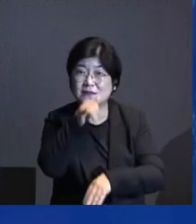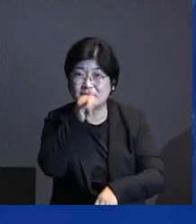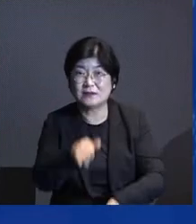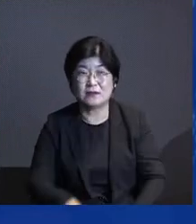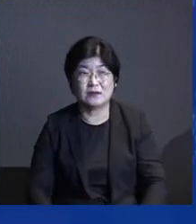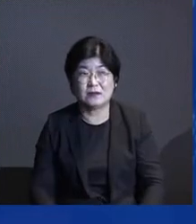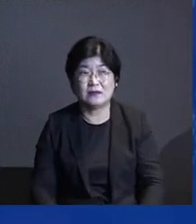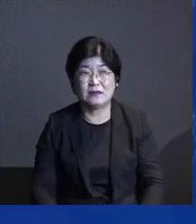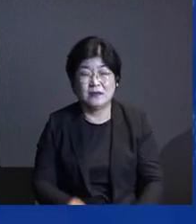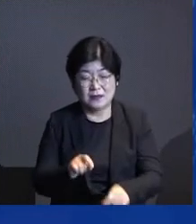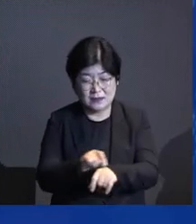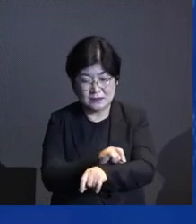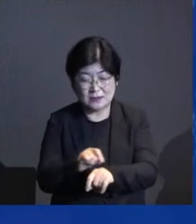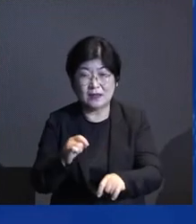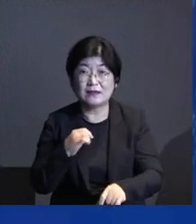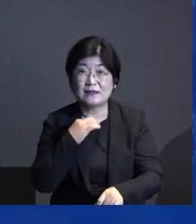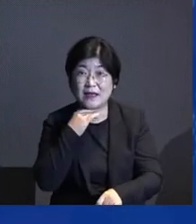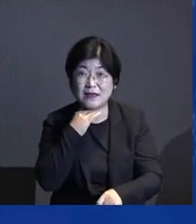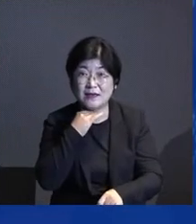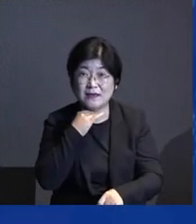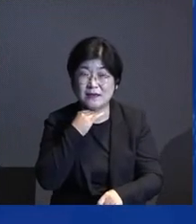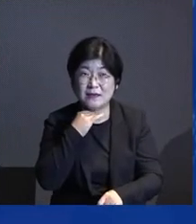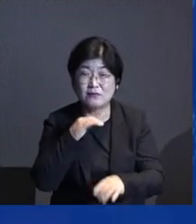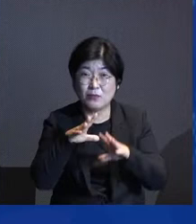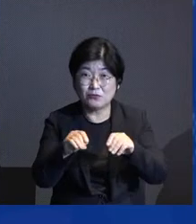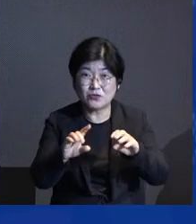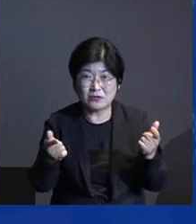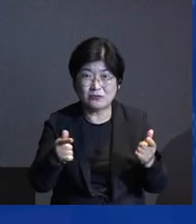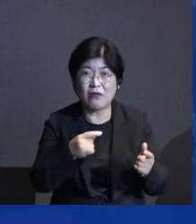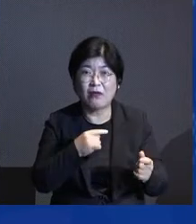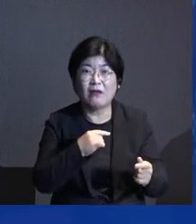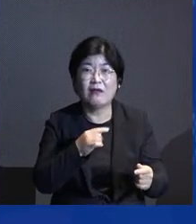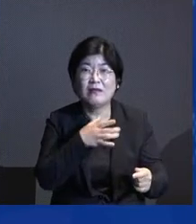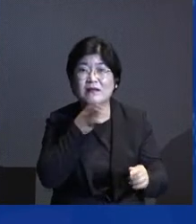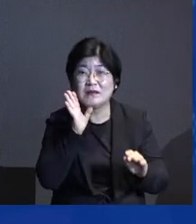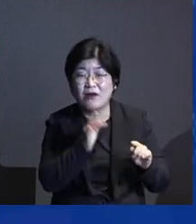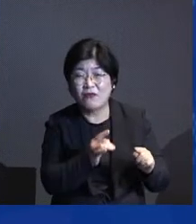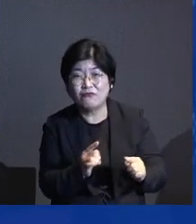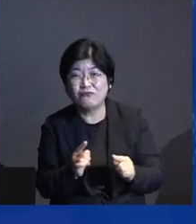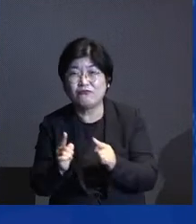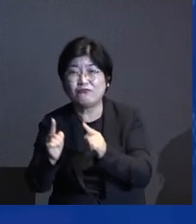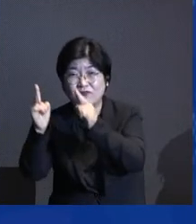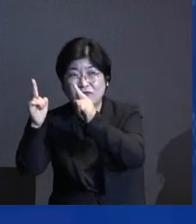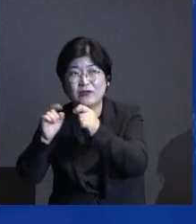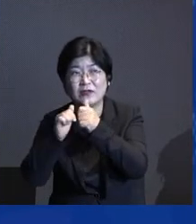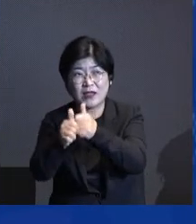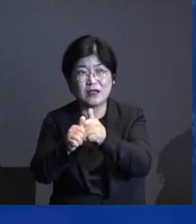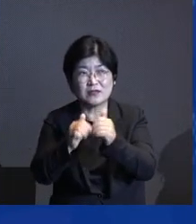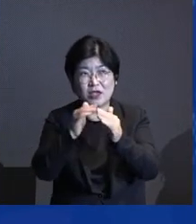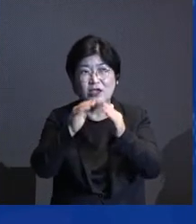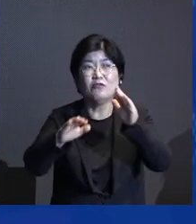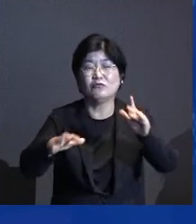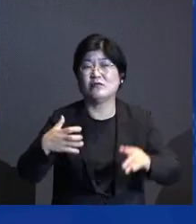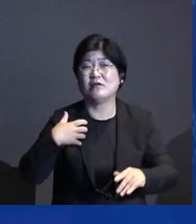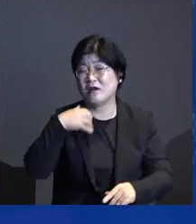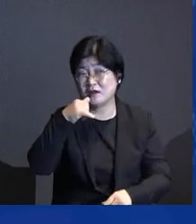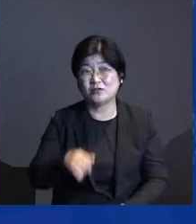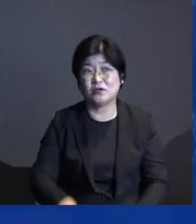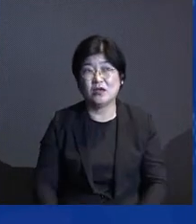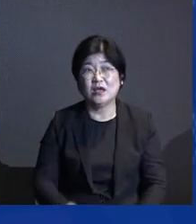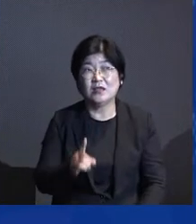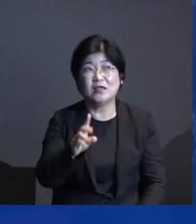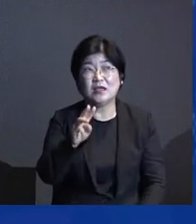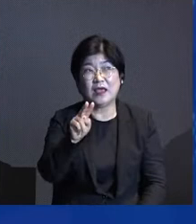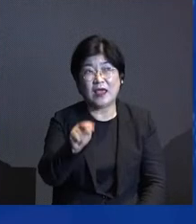Our neighborhoods also have a role in the way we grow old. And the Dreamlike Neighborhood Project embraced this perspective